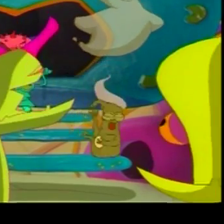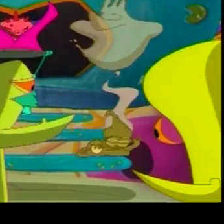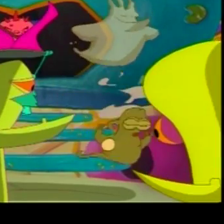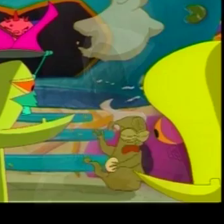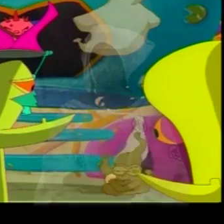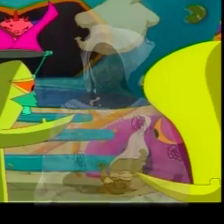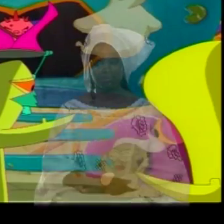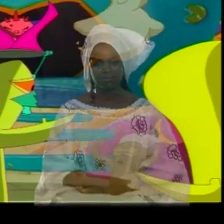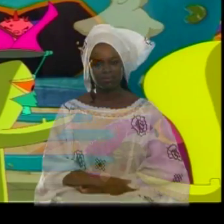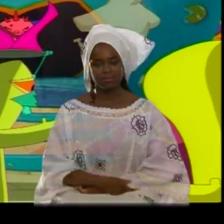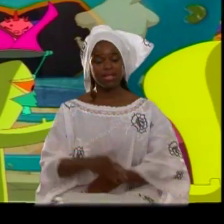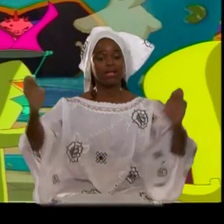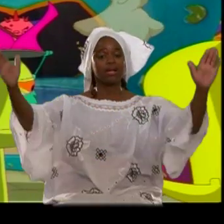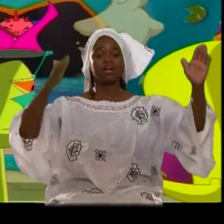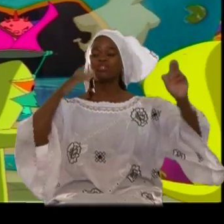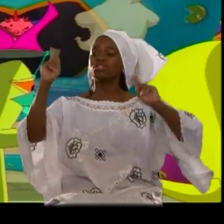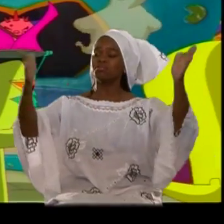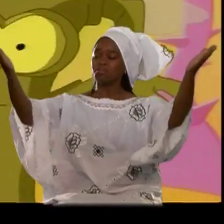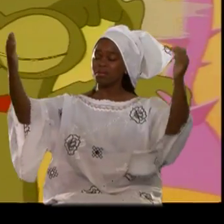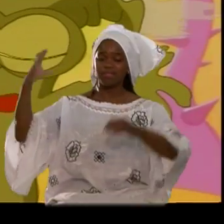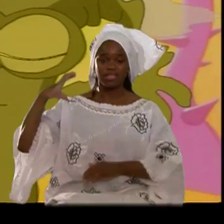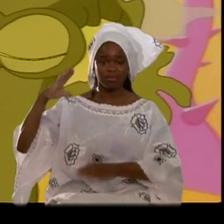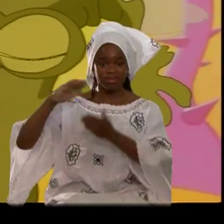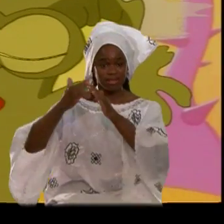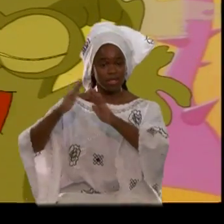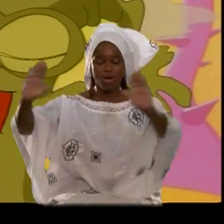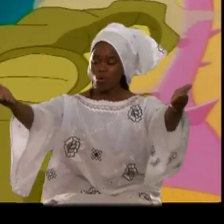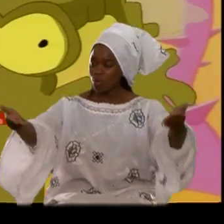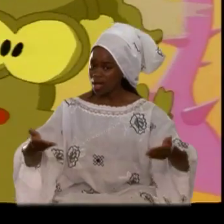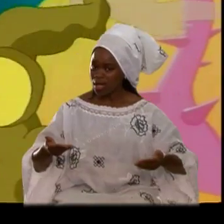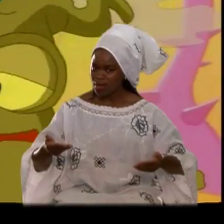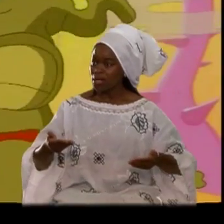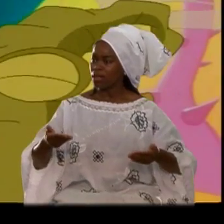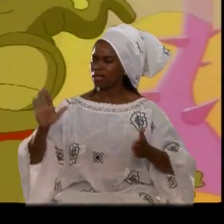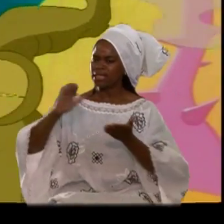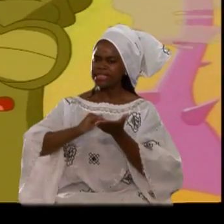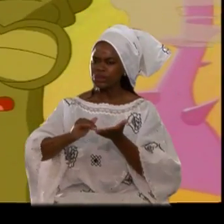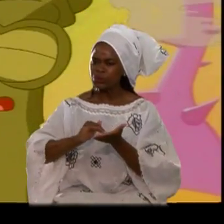Good people of Contaminobo, welcome!